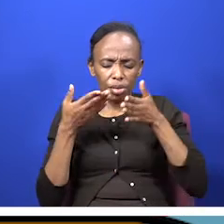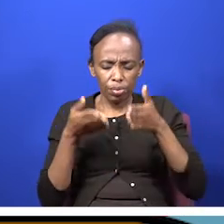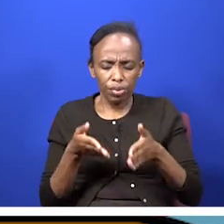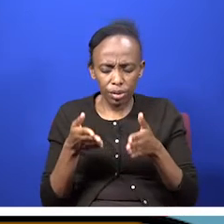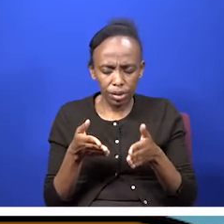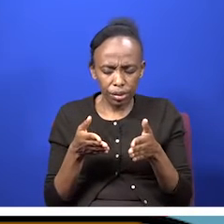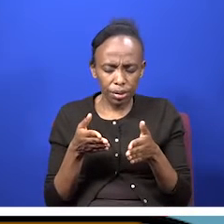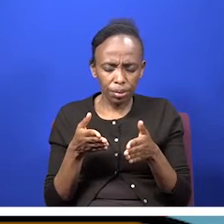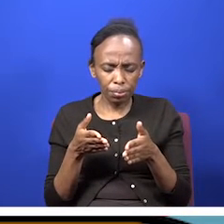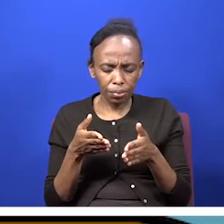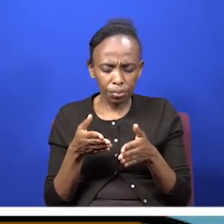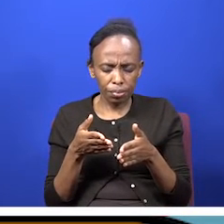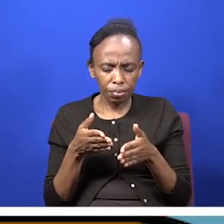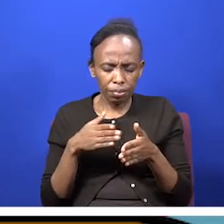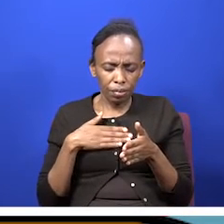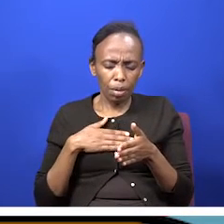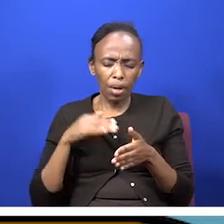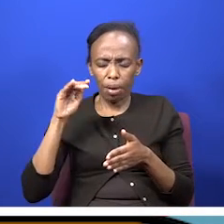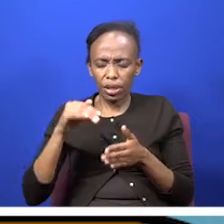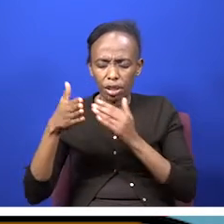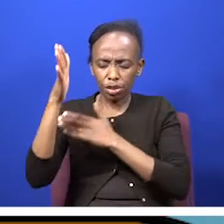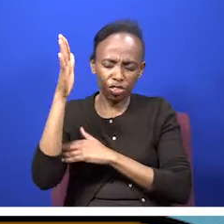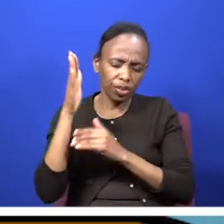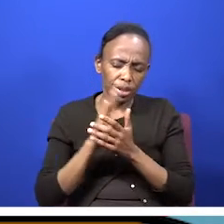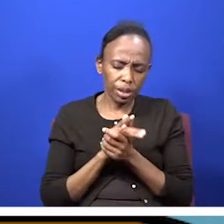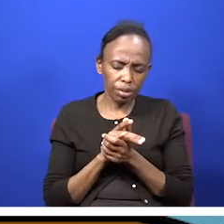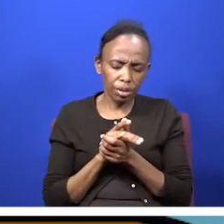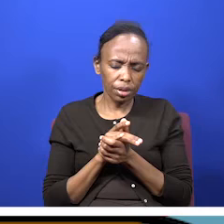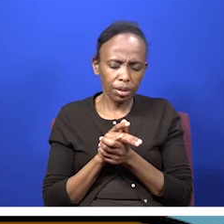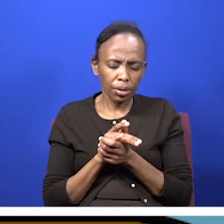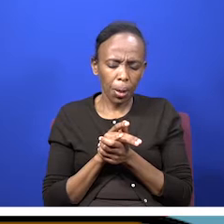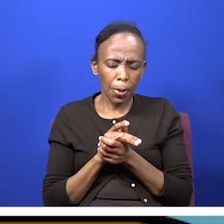That from today, I am a child of God.